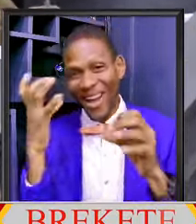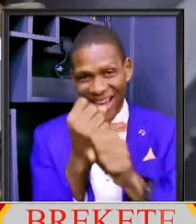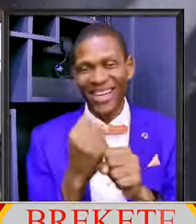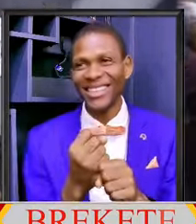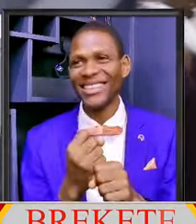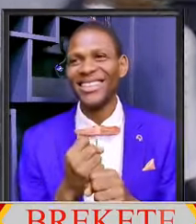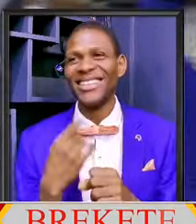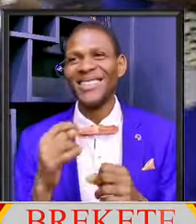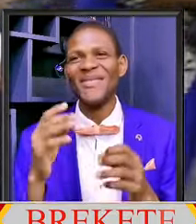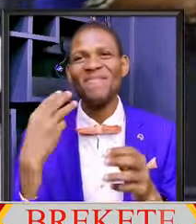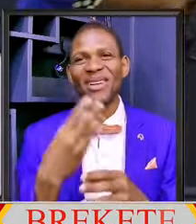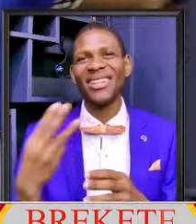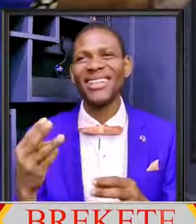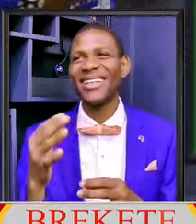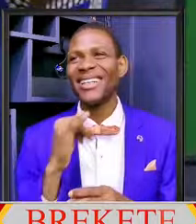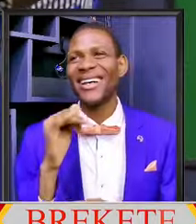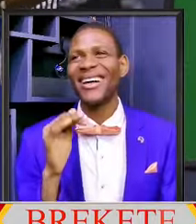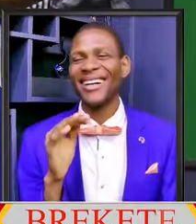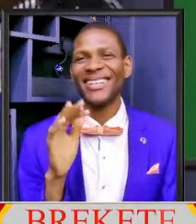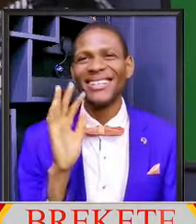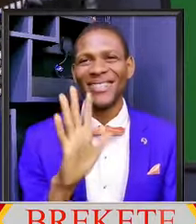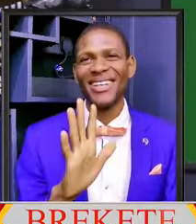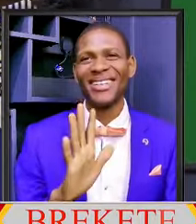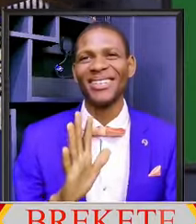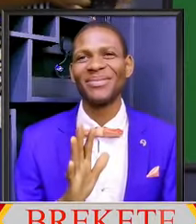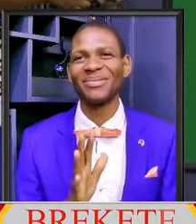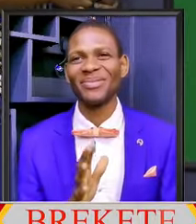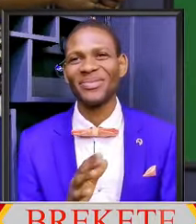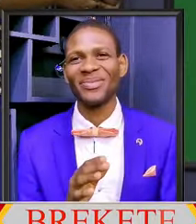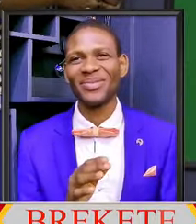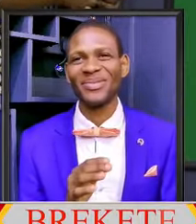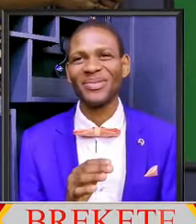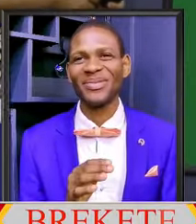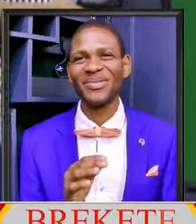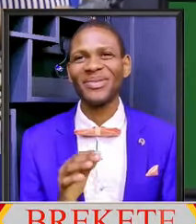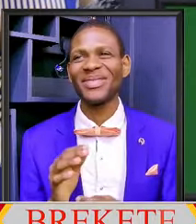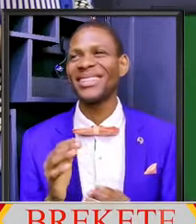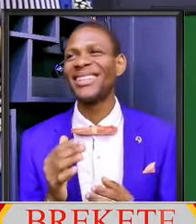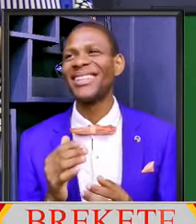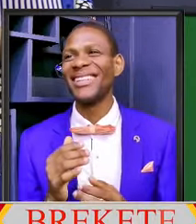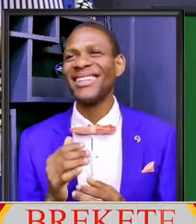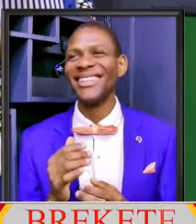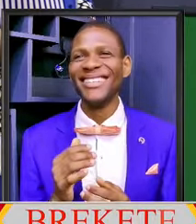The material. Now five self. Door.